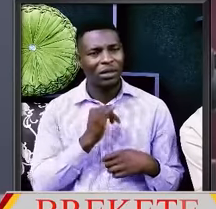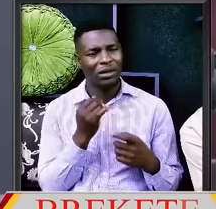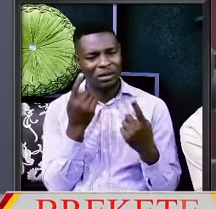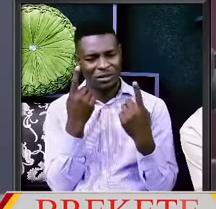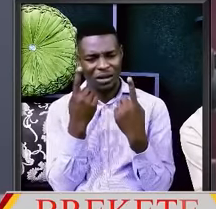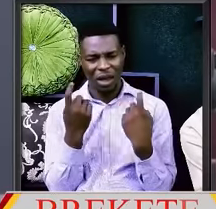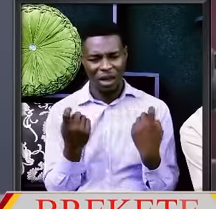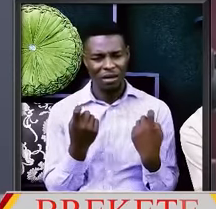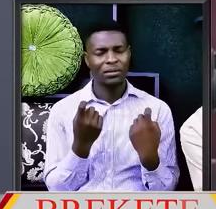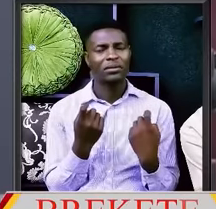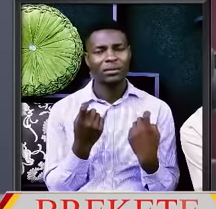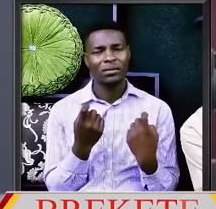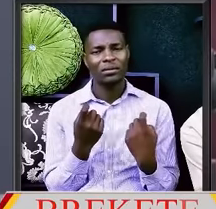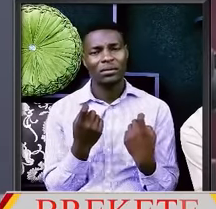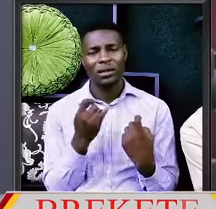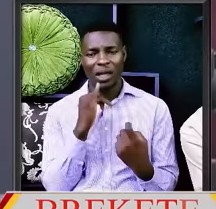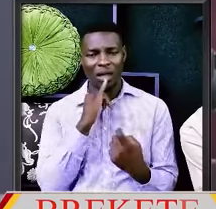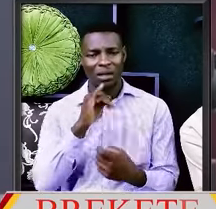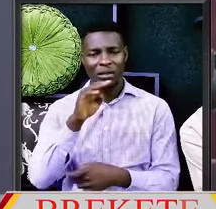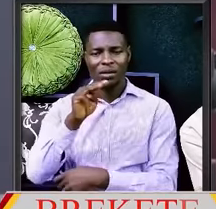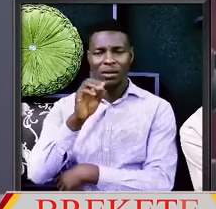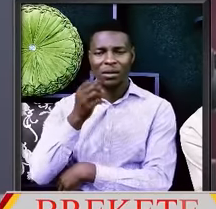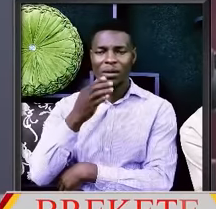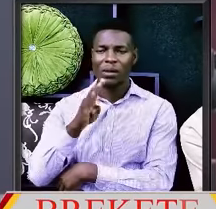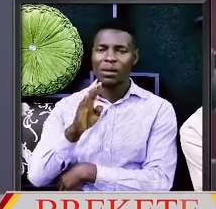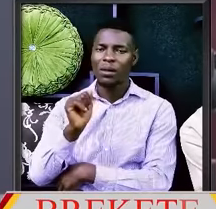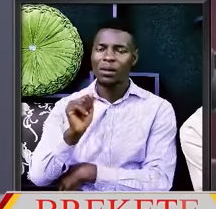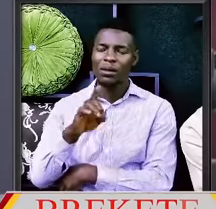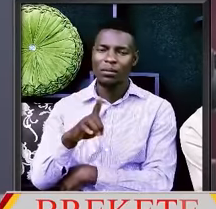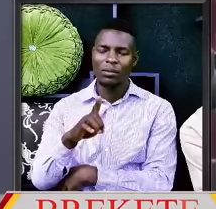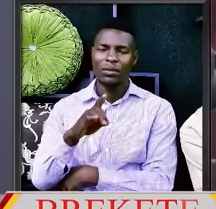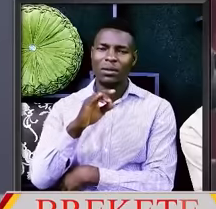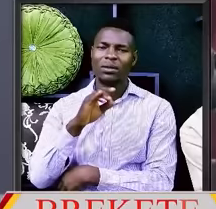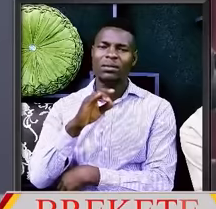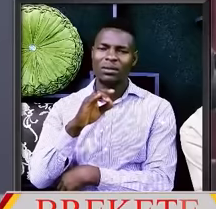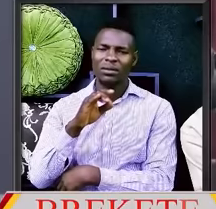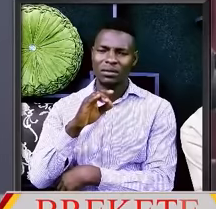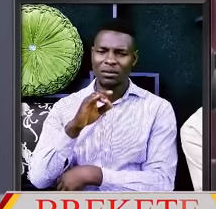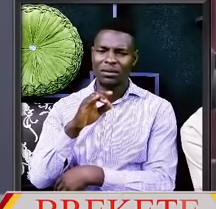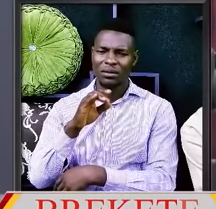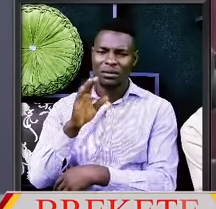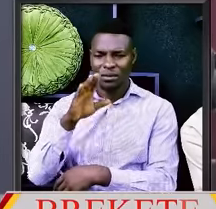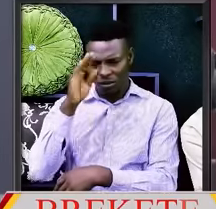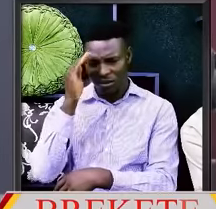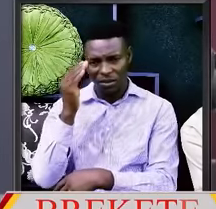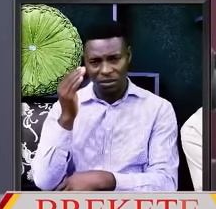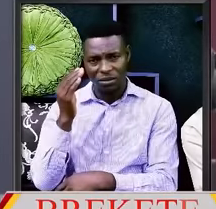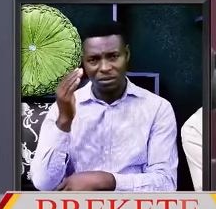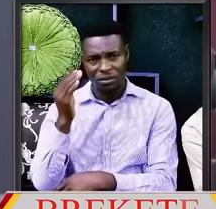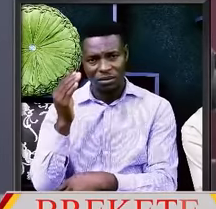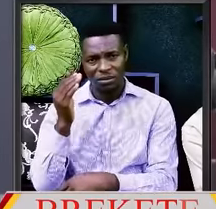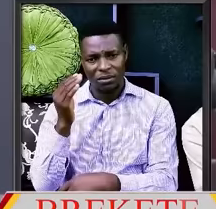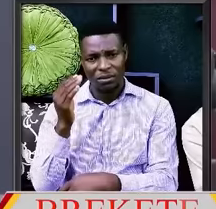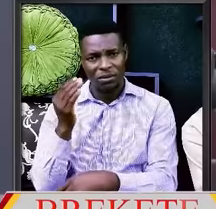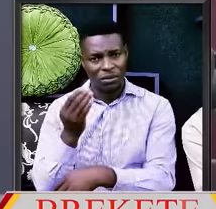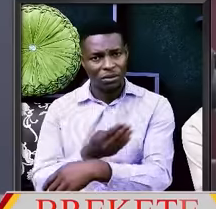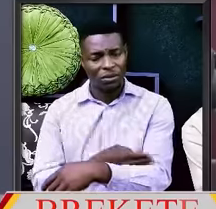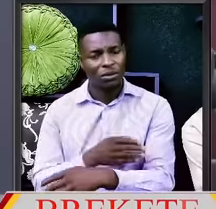myself, is Mohbad my son? No. Is Mohbad your son? No. Then the person who is the father of Mohbad is